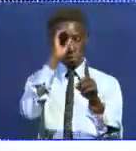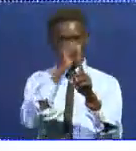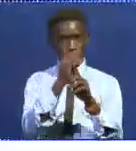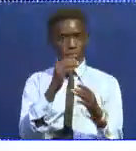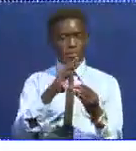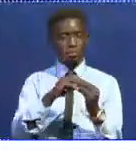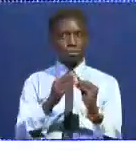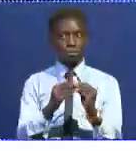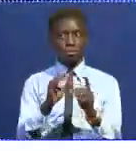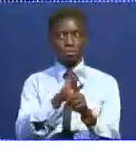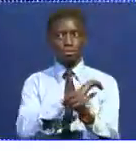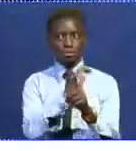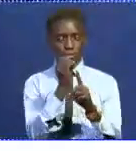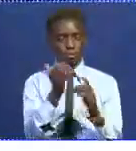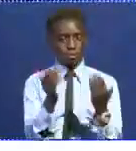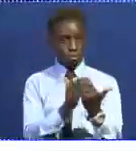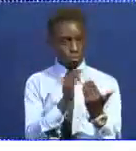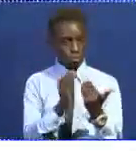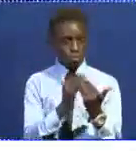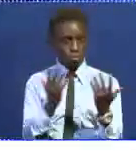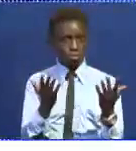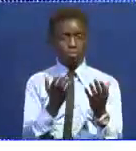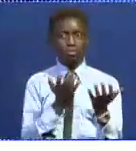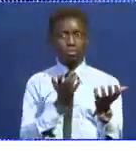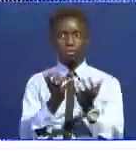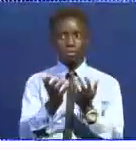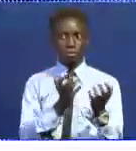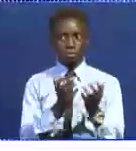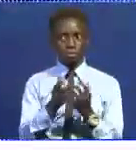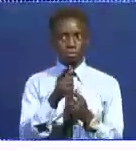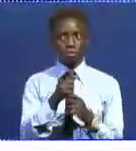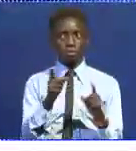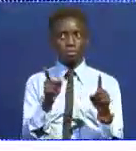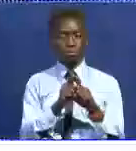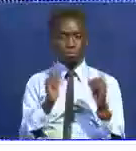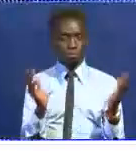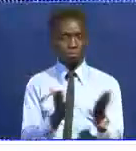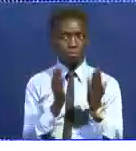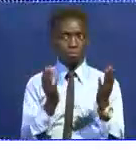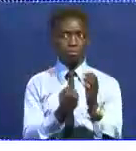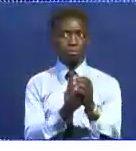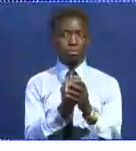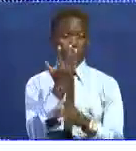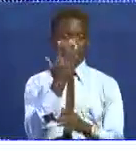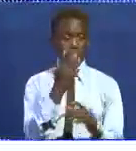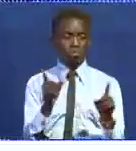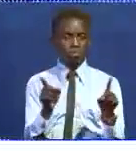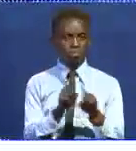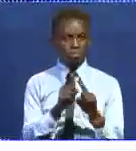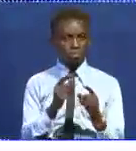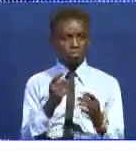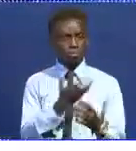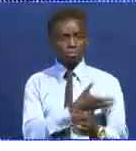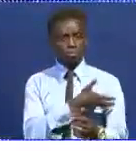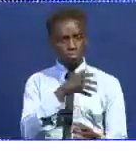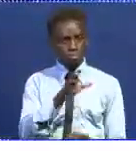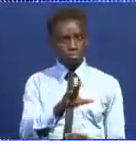that nurtures entrepreneurial endeavors, propels economic growth, and empowers every level